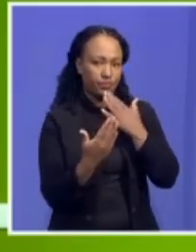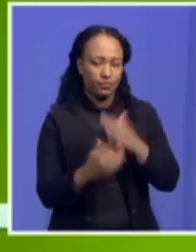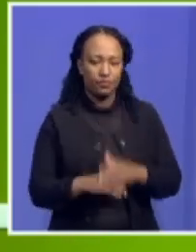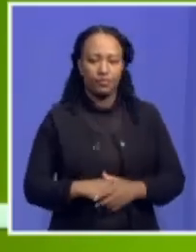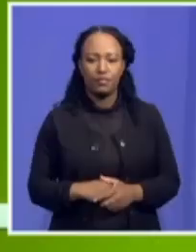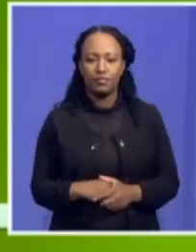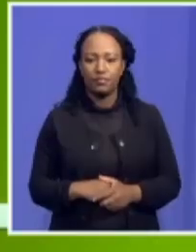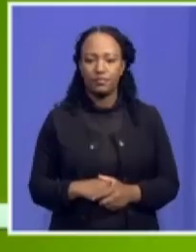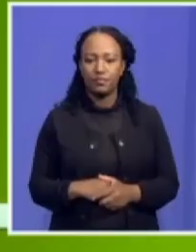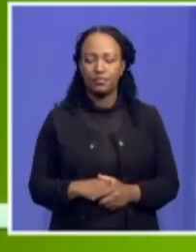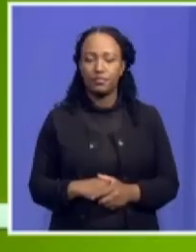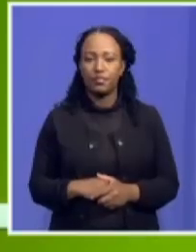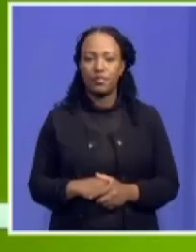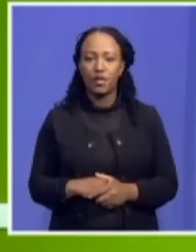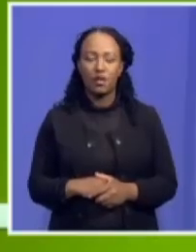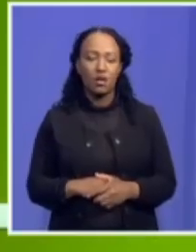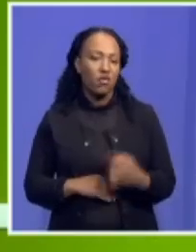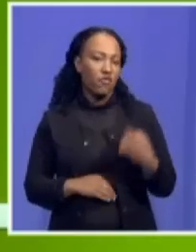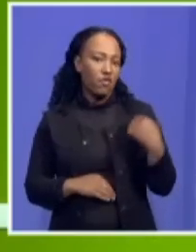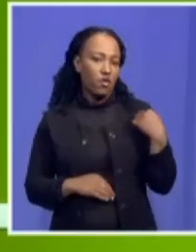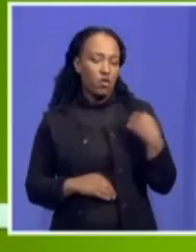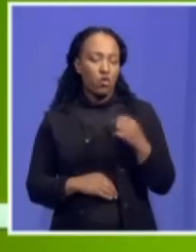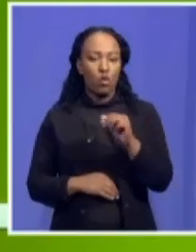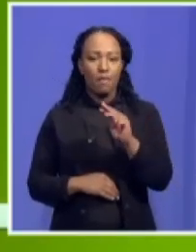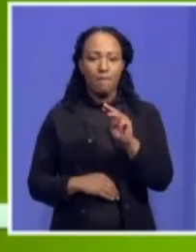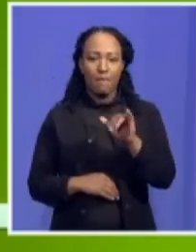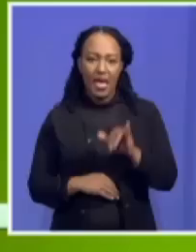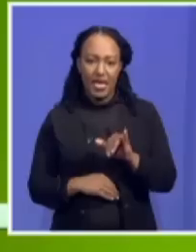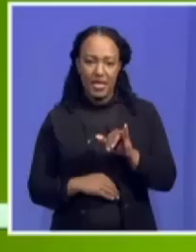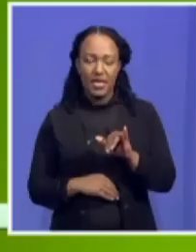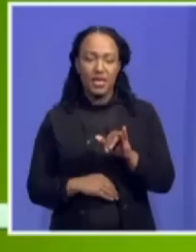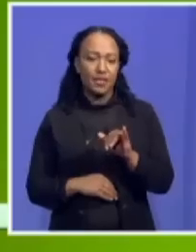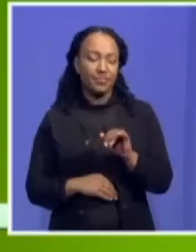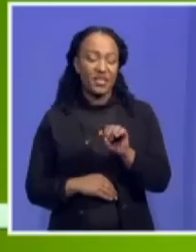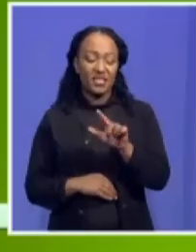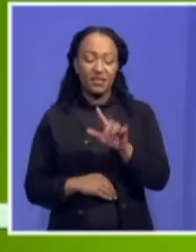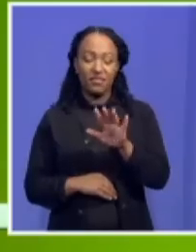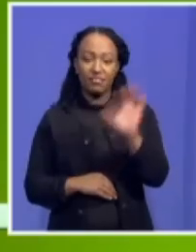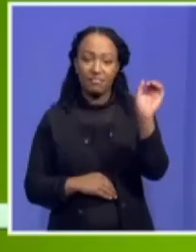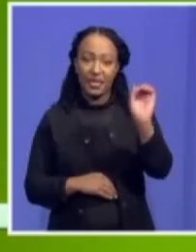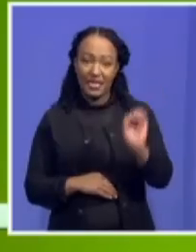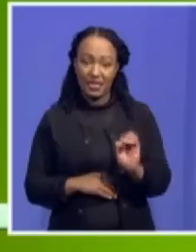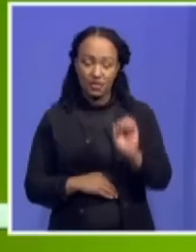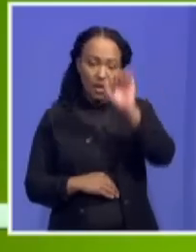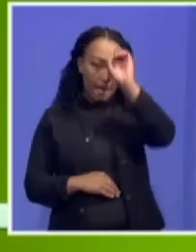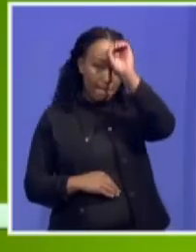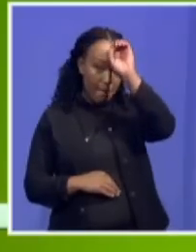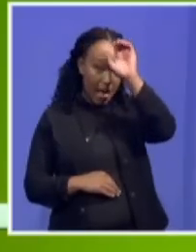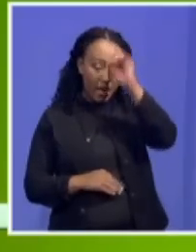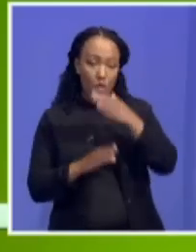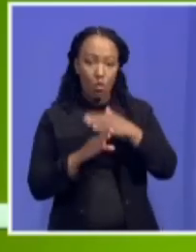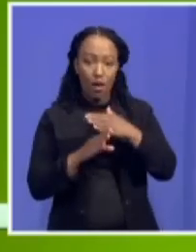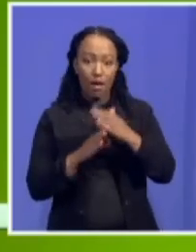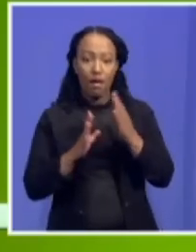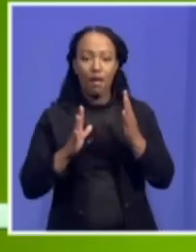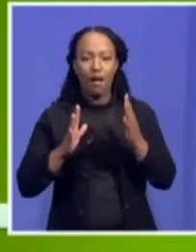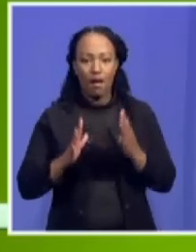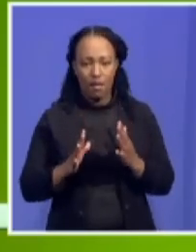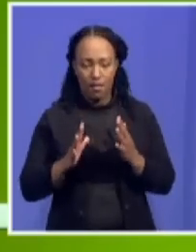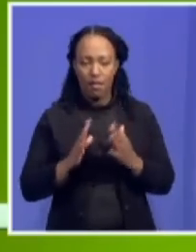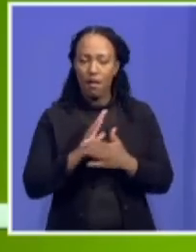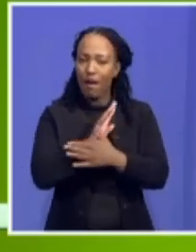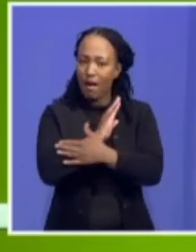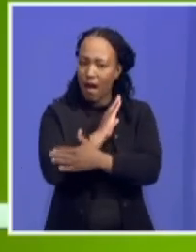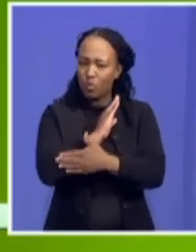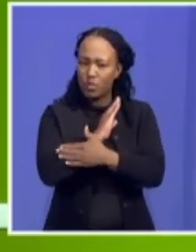As of the start of May, more than 75% of mine workers in our country were